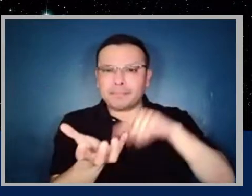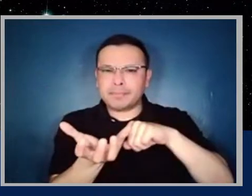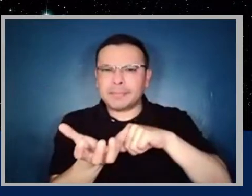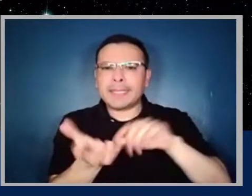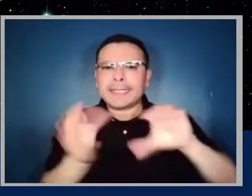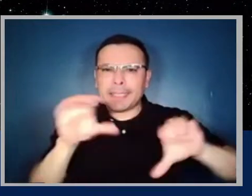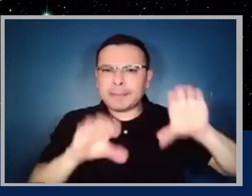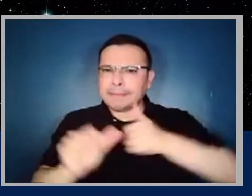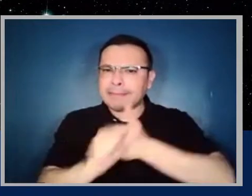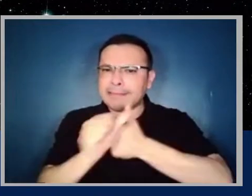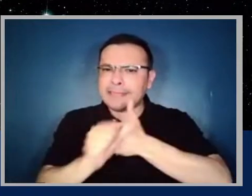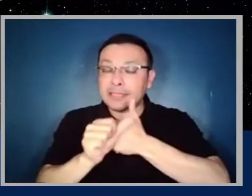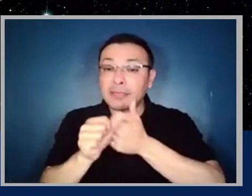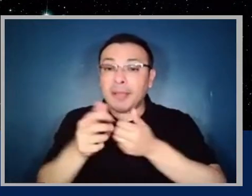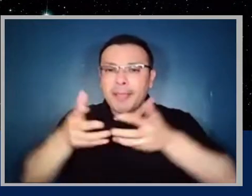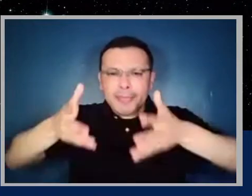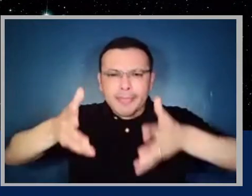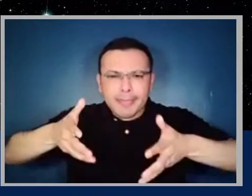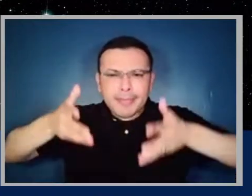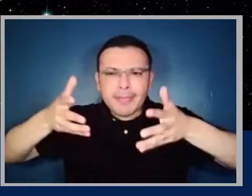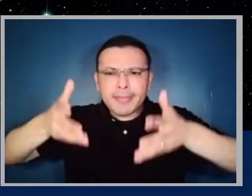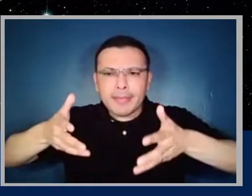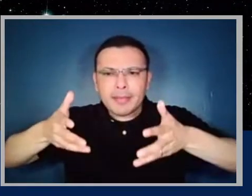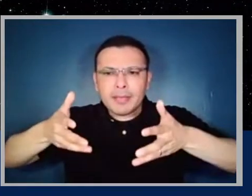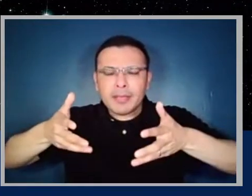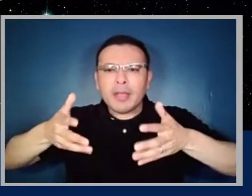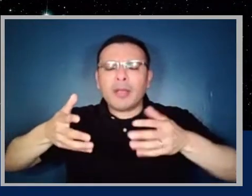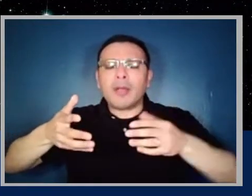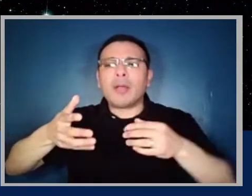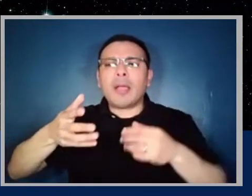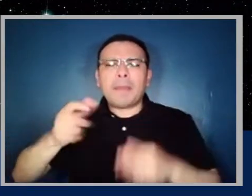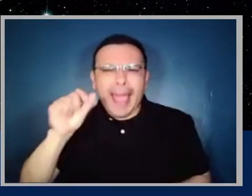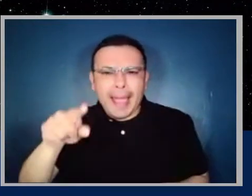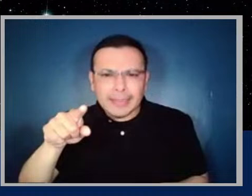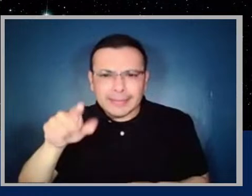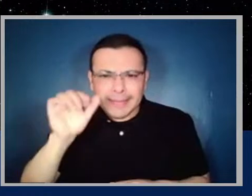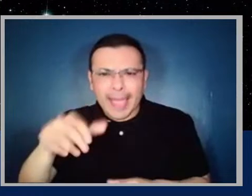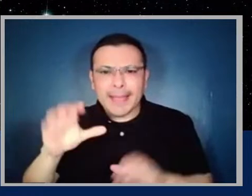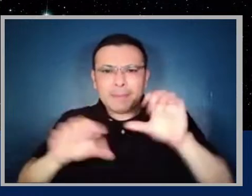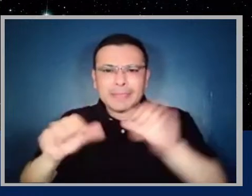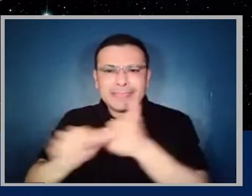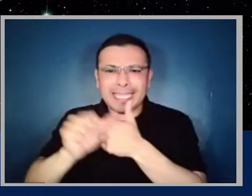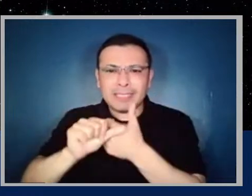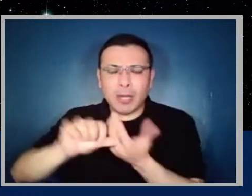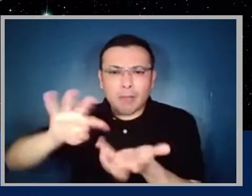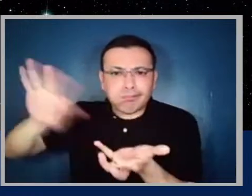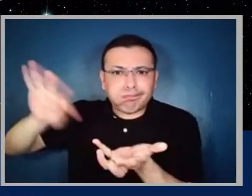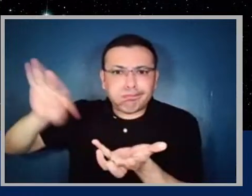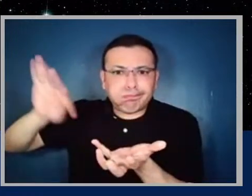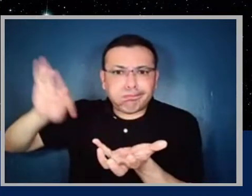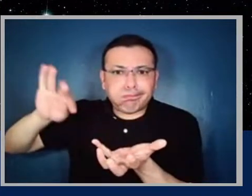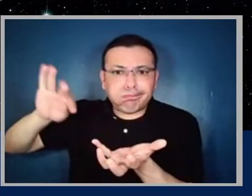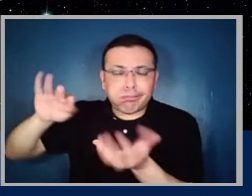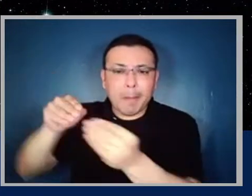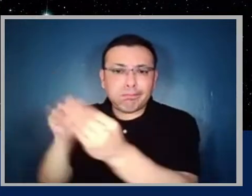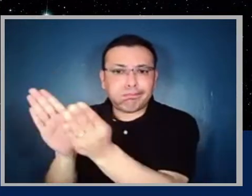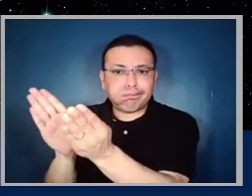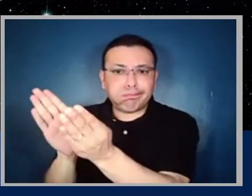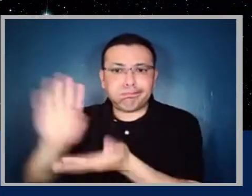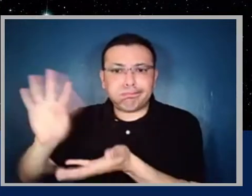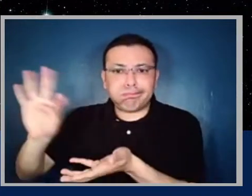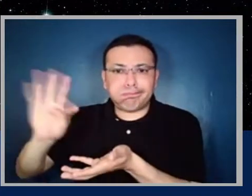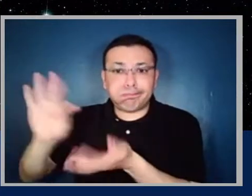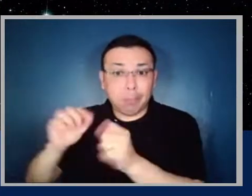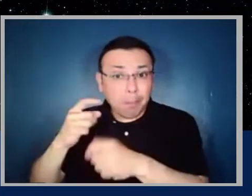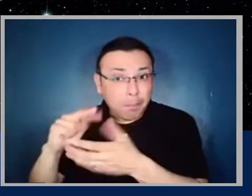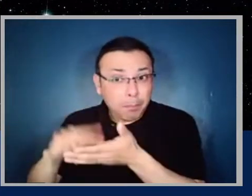cases, I don't know, on either of these capsules, are they intentionally vented, like Soyuz? We vent ammonia, and that's the problem. We, while